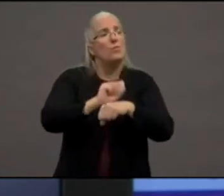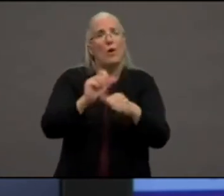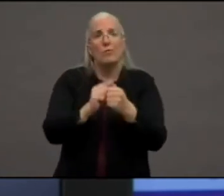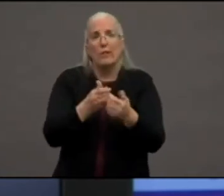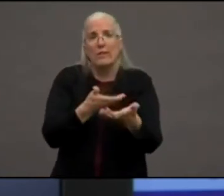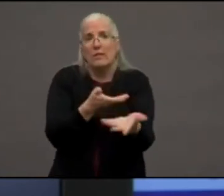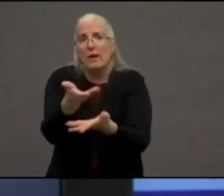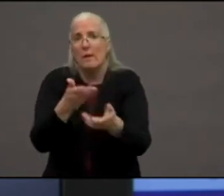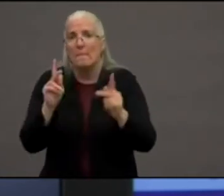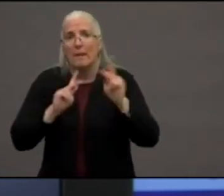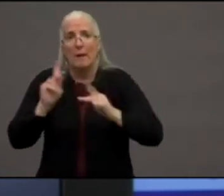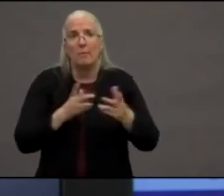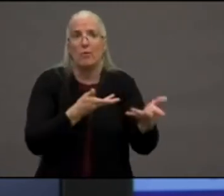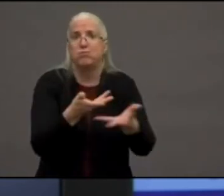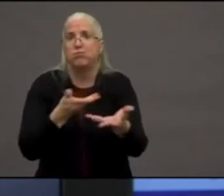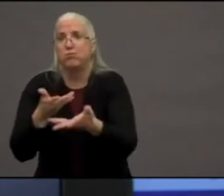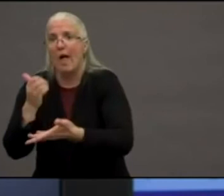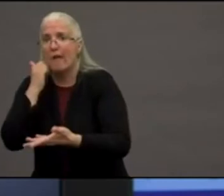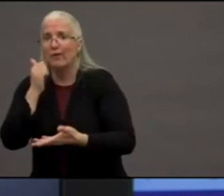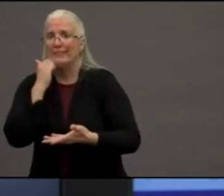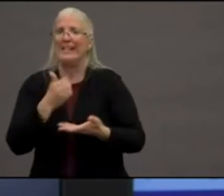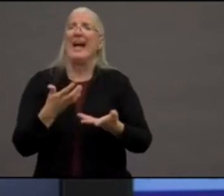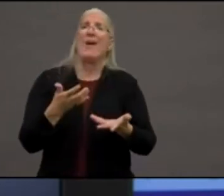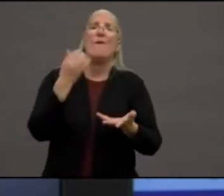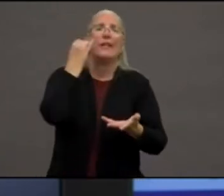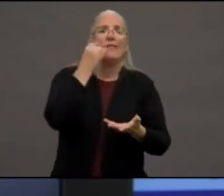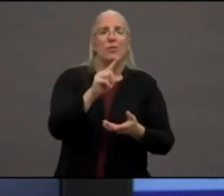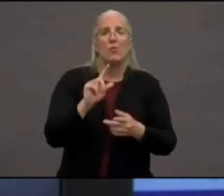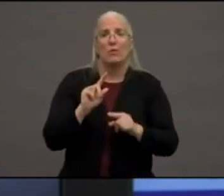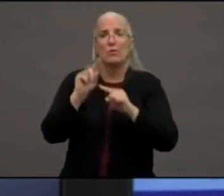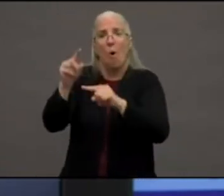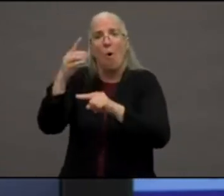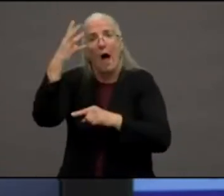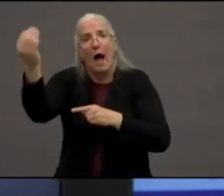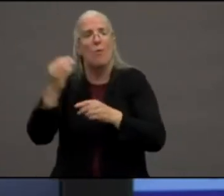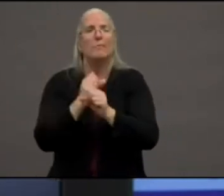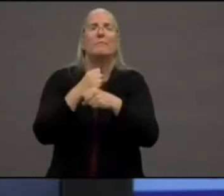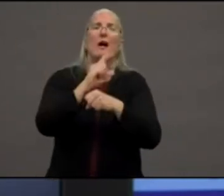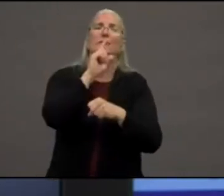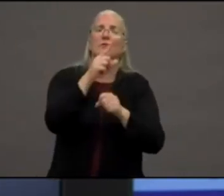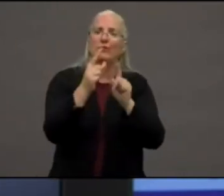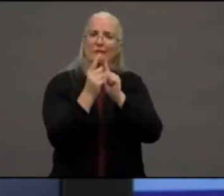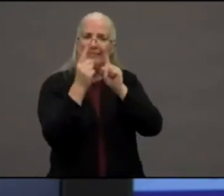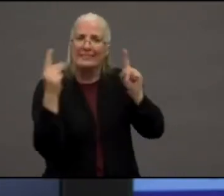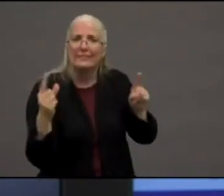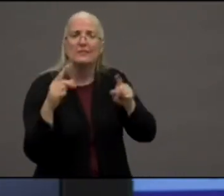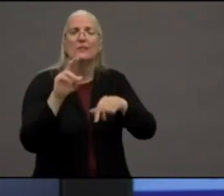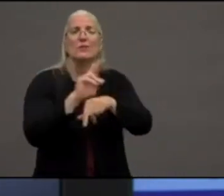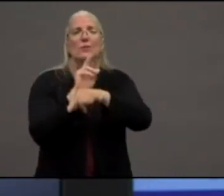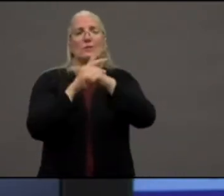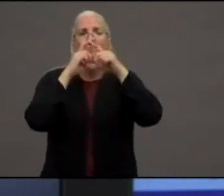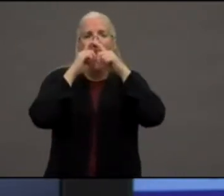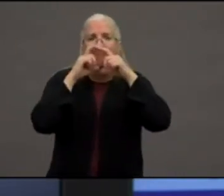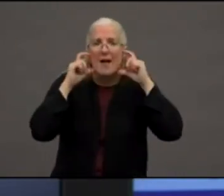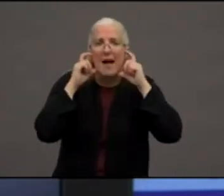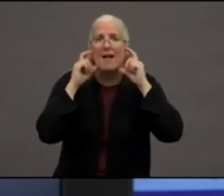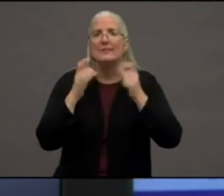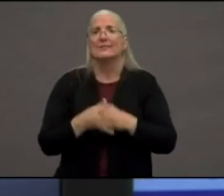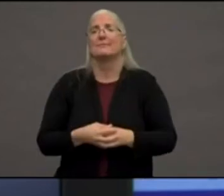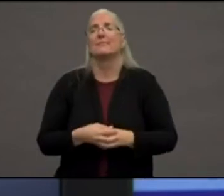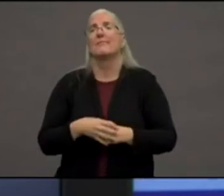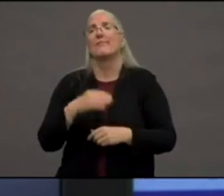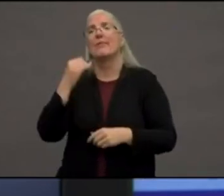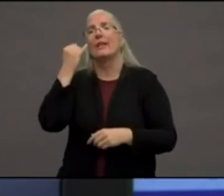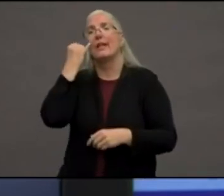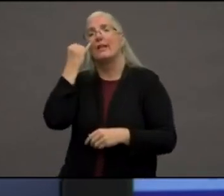make sure you're social distancing. Also, make sure you're wearing your face mask. And also, if you are a business, make sure to